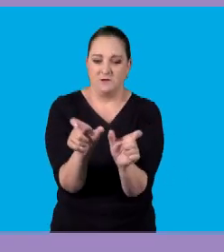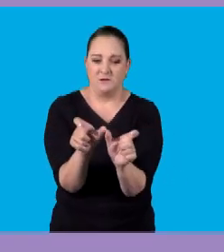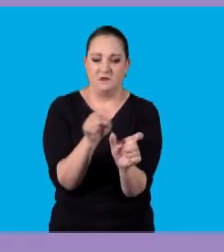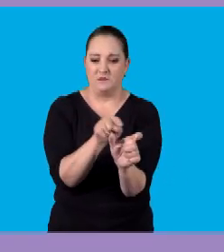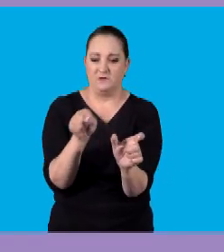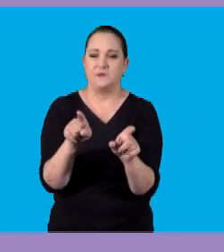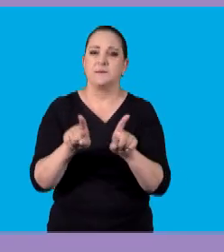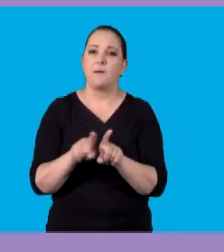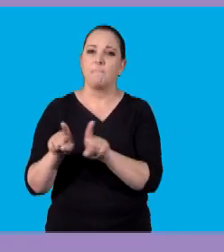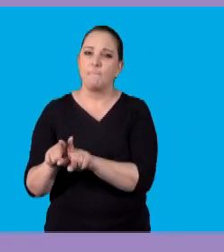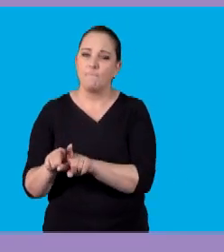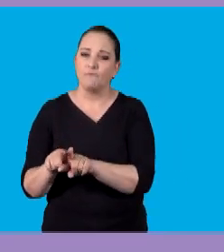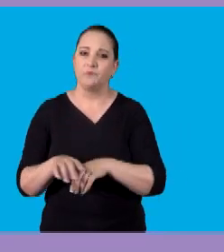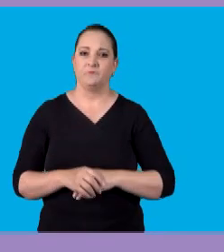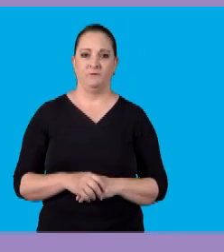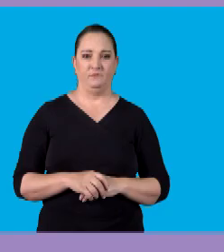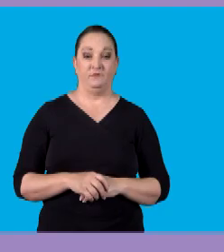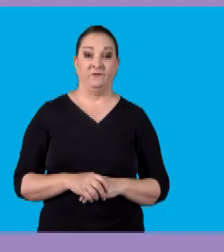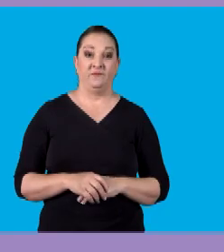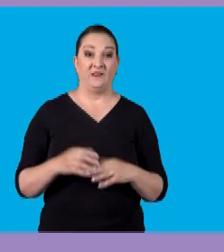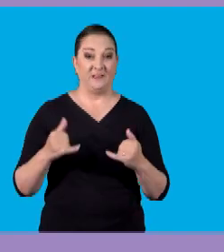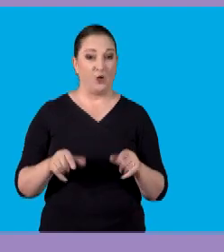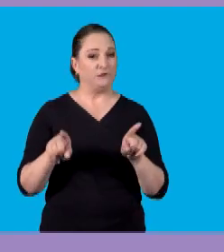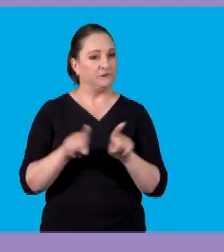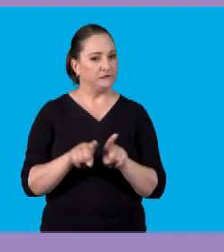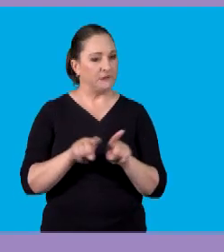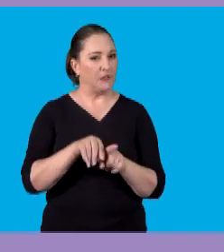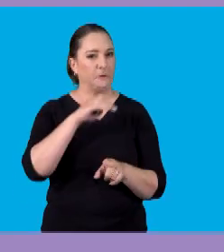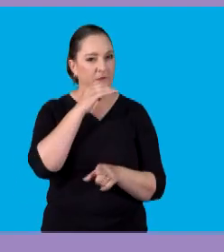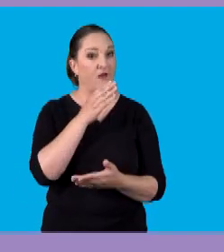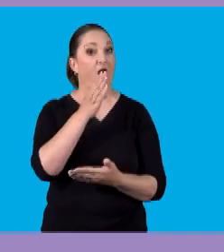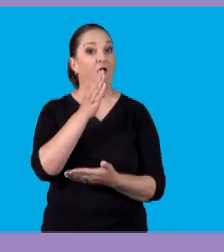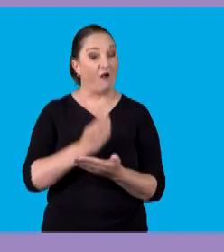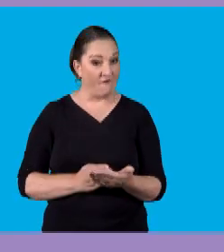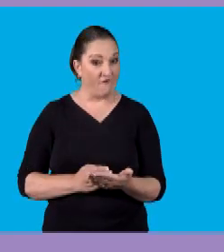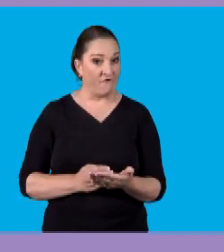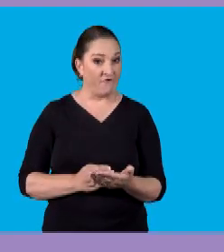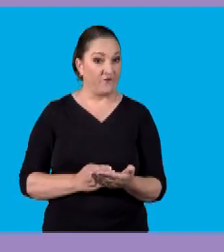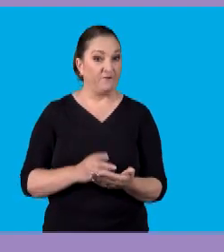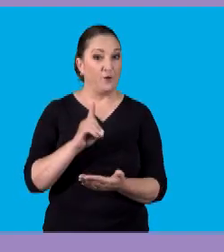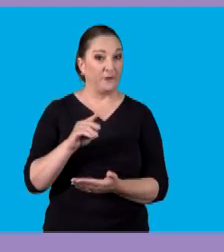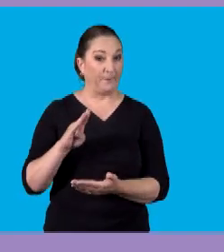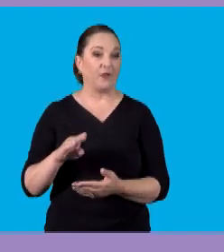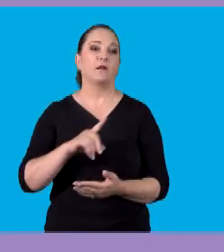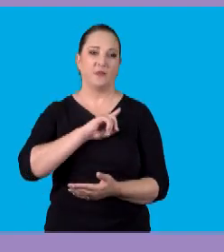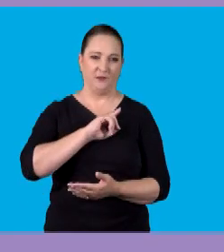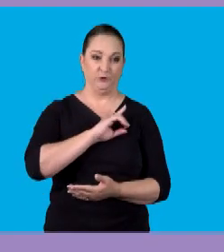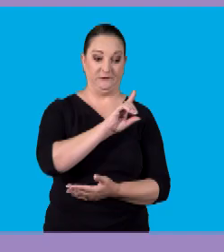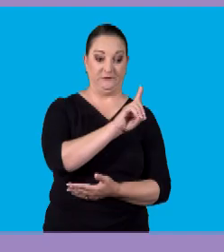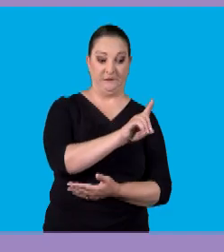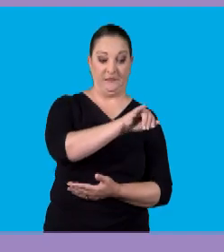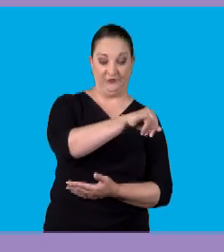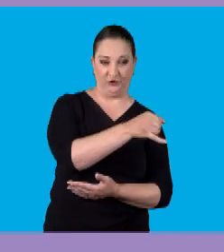that DJ is equals to half of DB. So this means